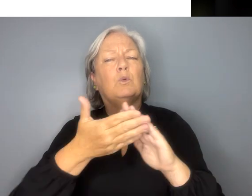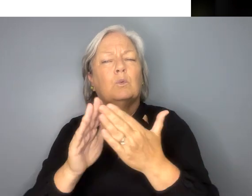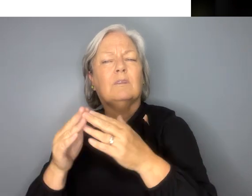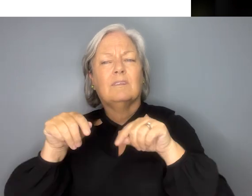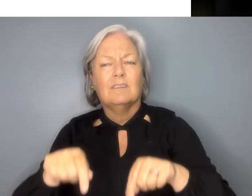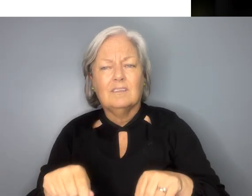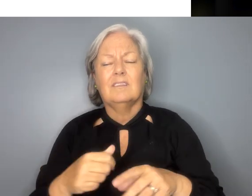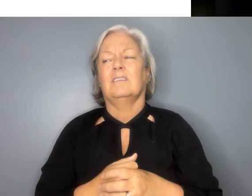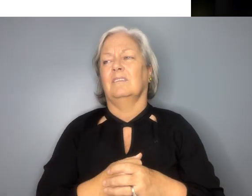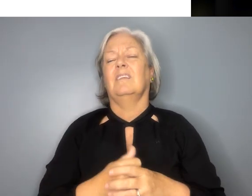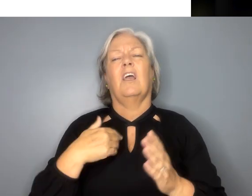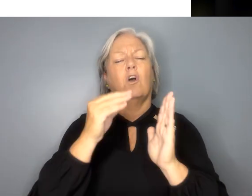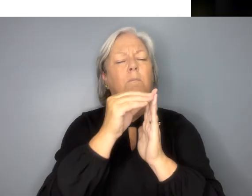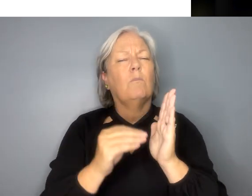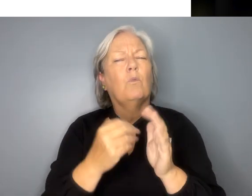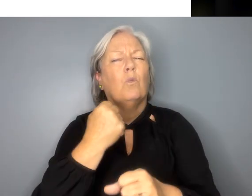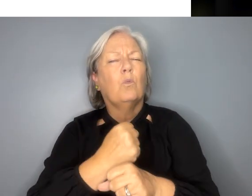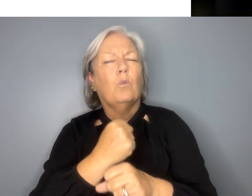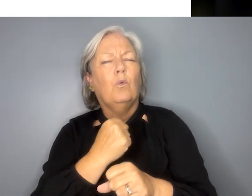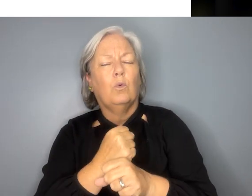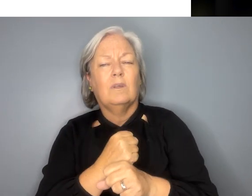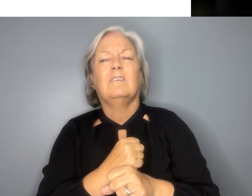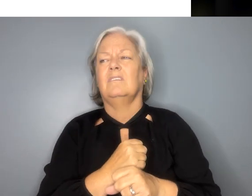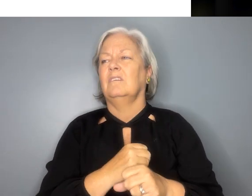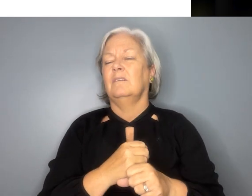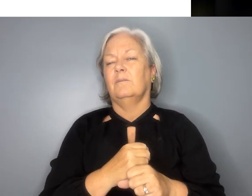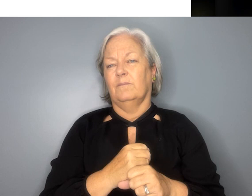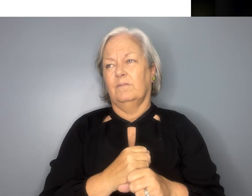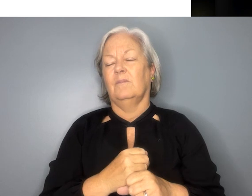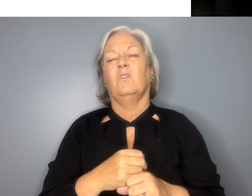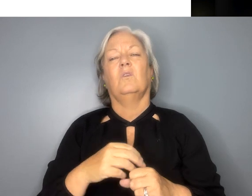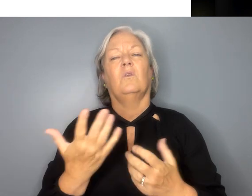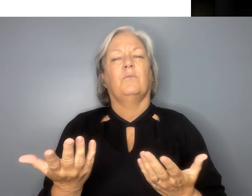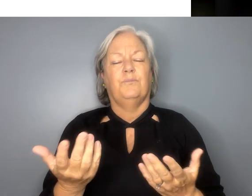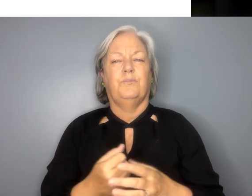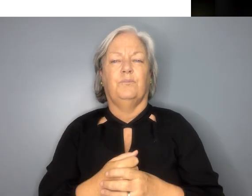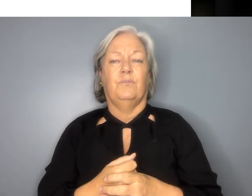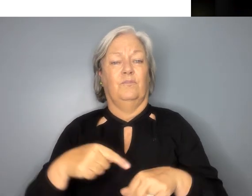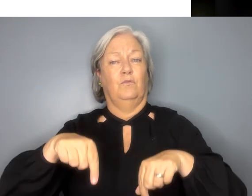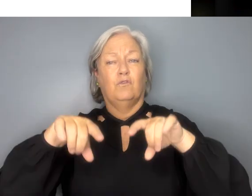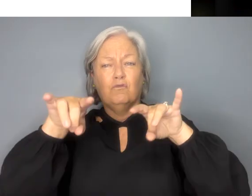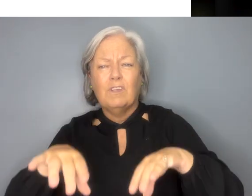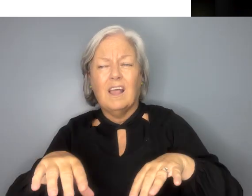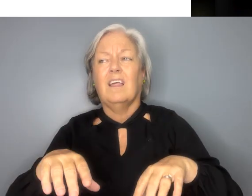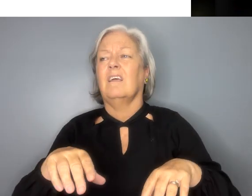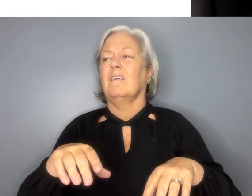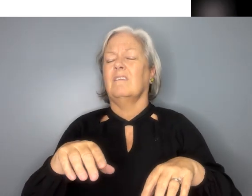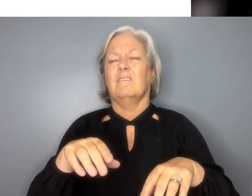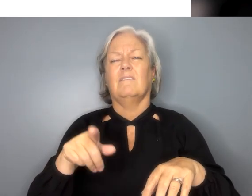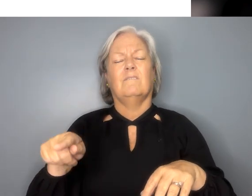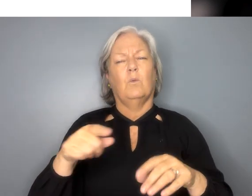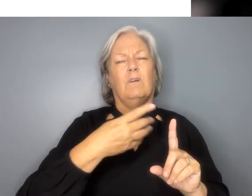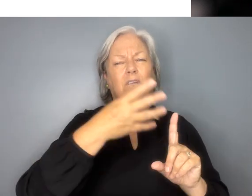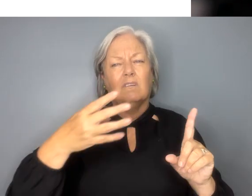of Policy at People Disability Australia, which is a national peak body that represents the 1 in 6 Australians with disability. And I'm also the immediate past